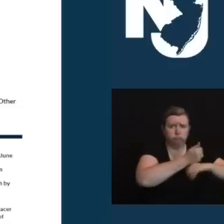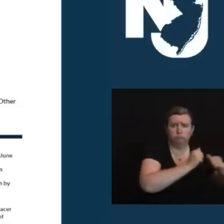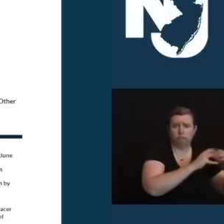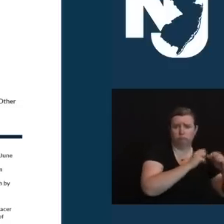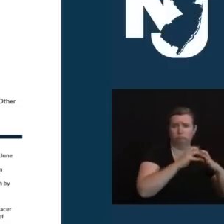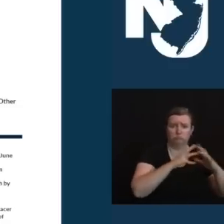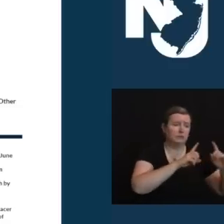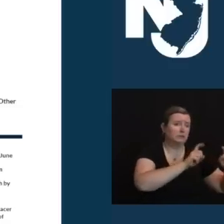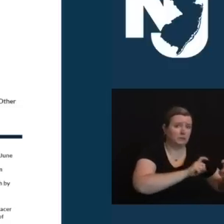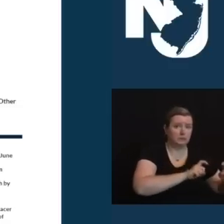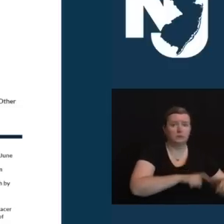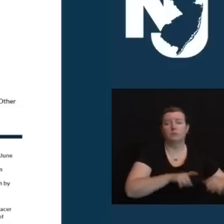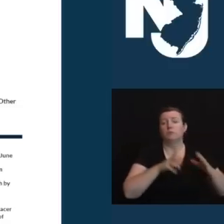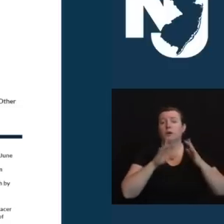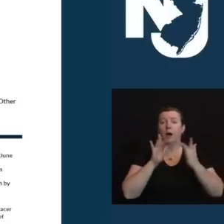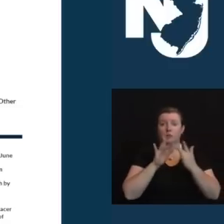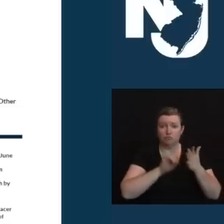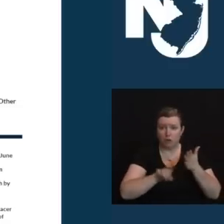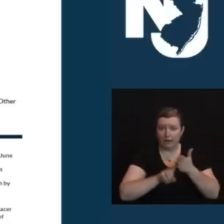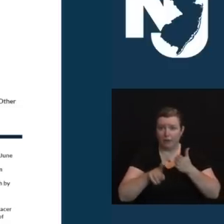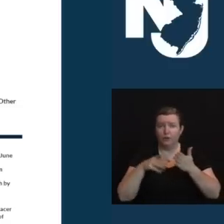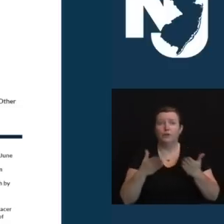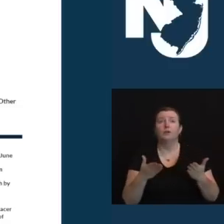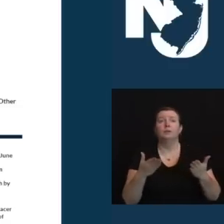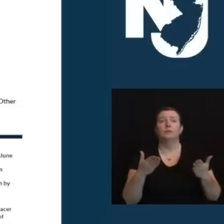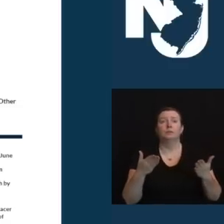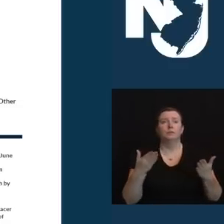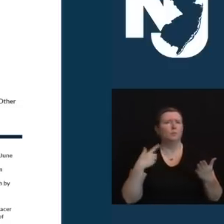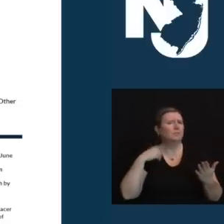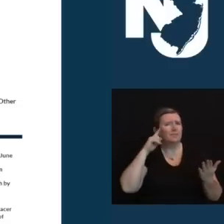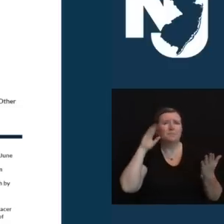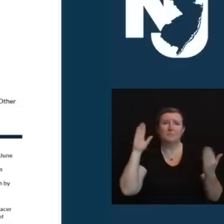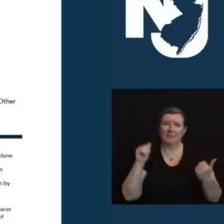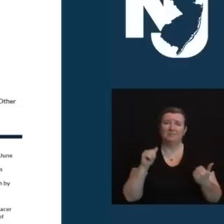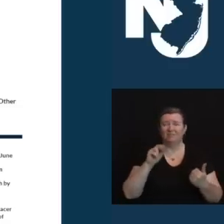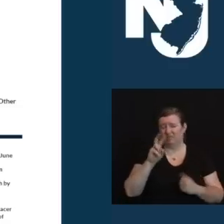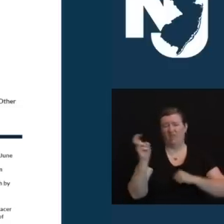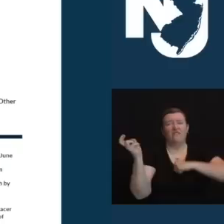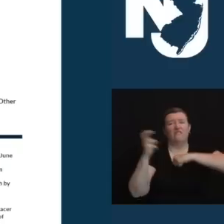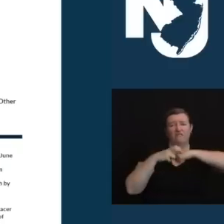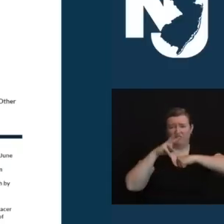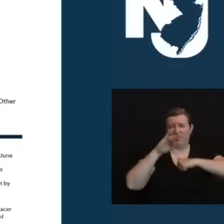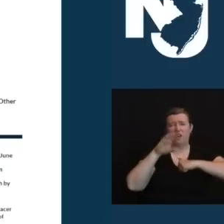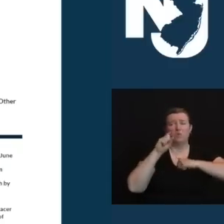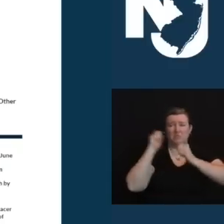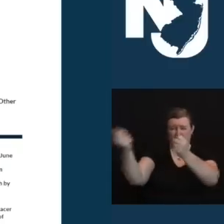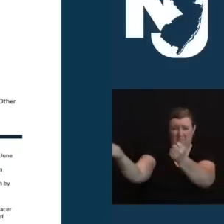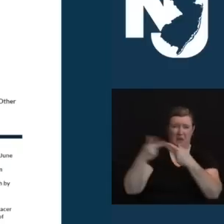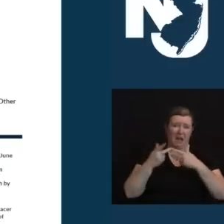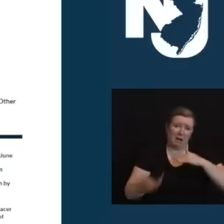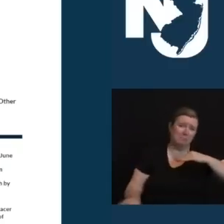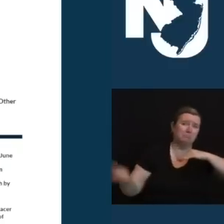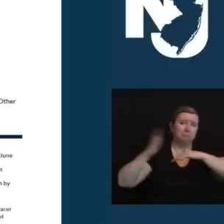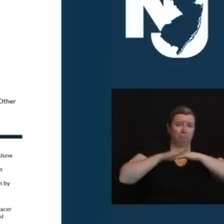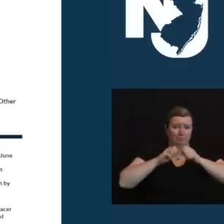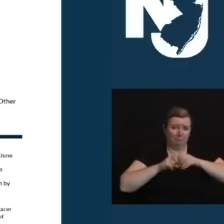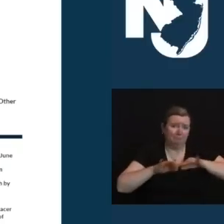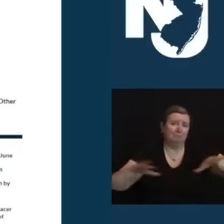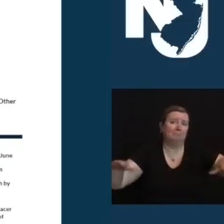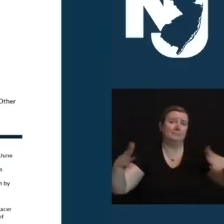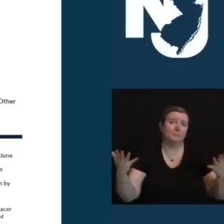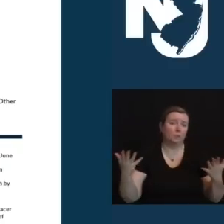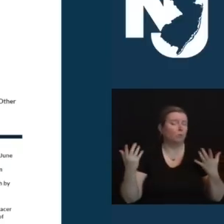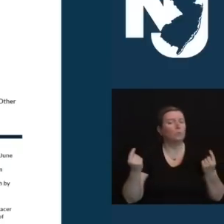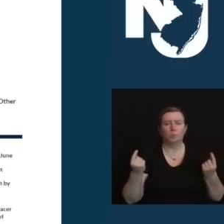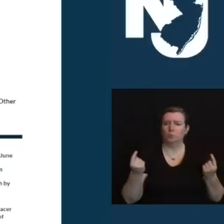expect that the virus won't come back. We, in fact, expect it will. The question is, what are you going to do about it? And the fact of the matter